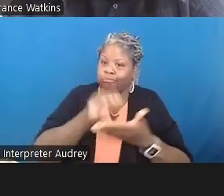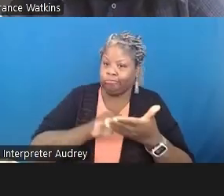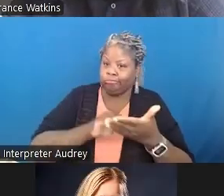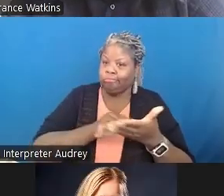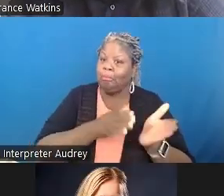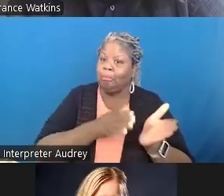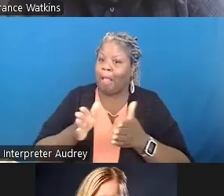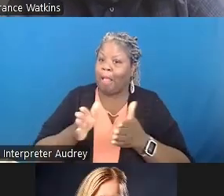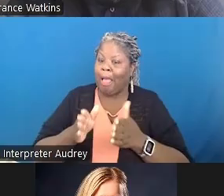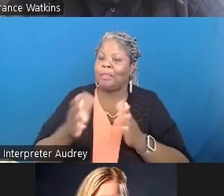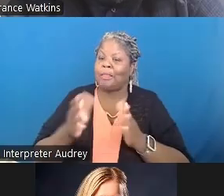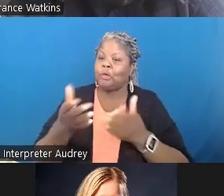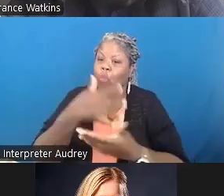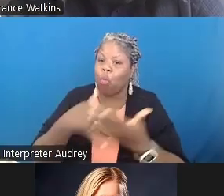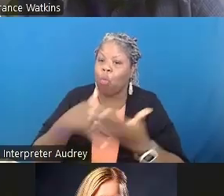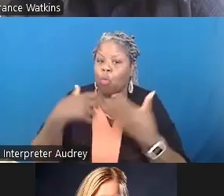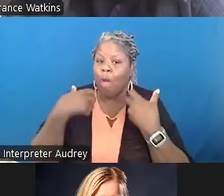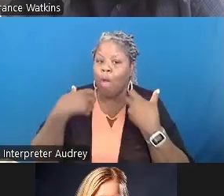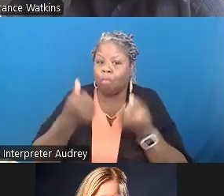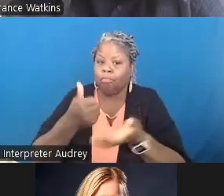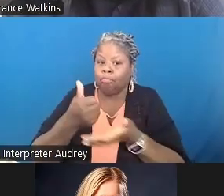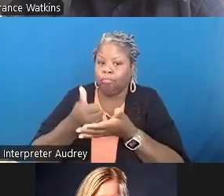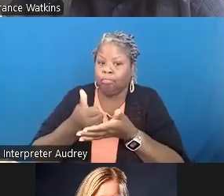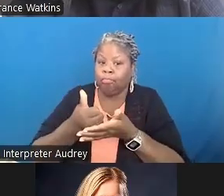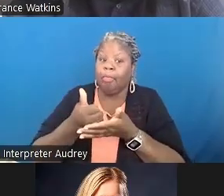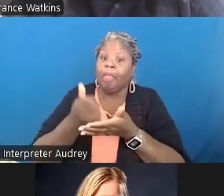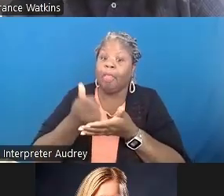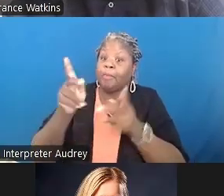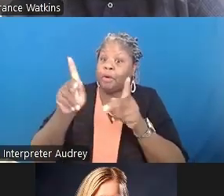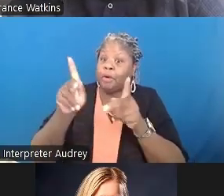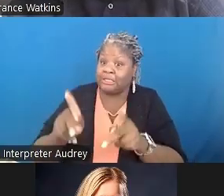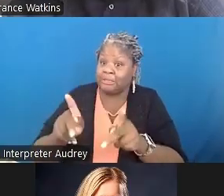health identified in the assessment. The participant will